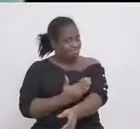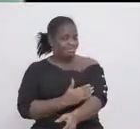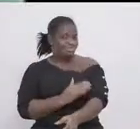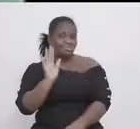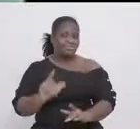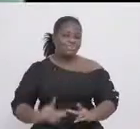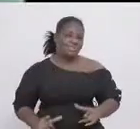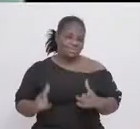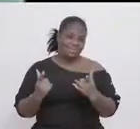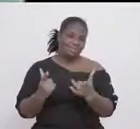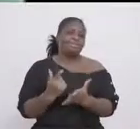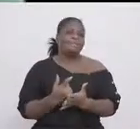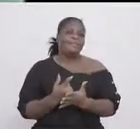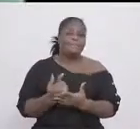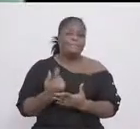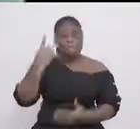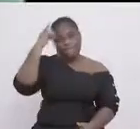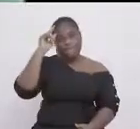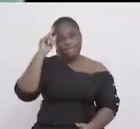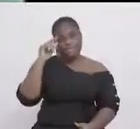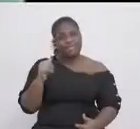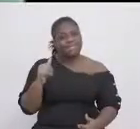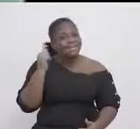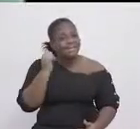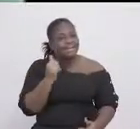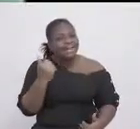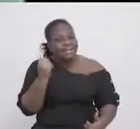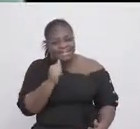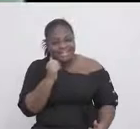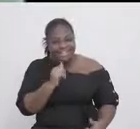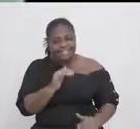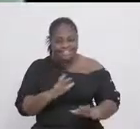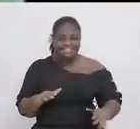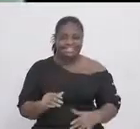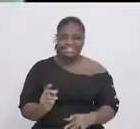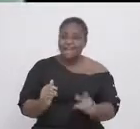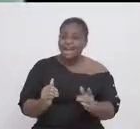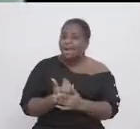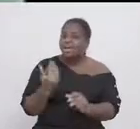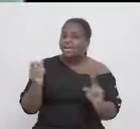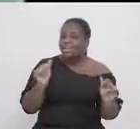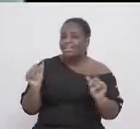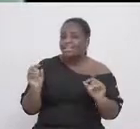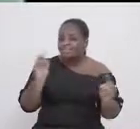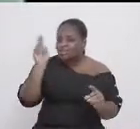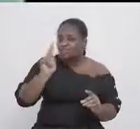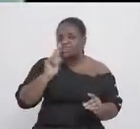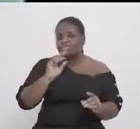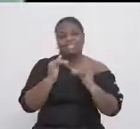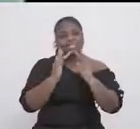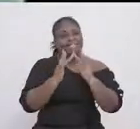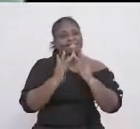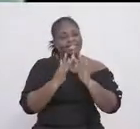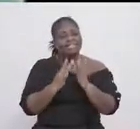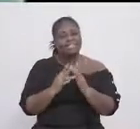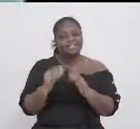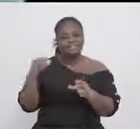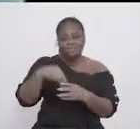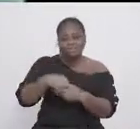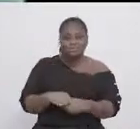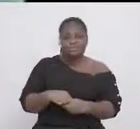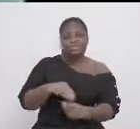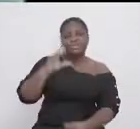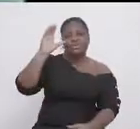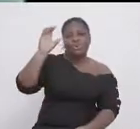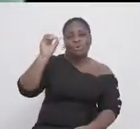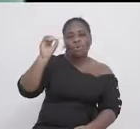economically, and also for the girl child and for females as well? How can they take advantage of the internet, including